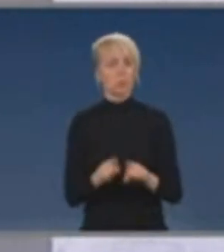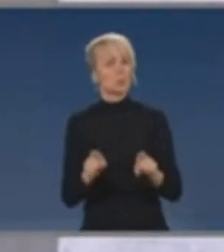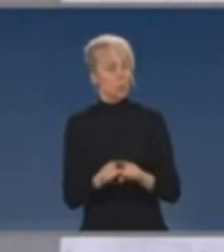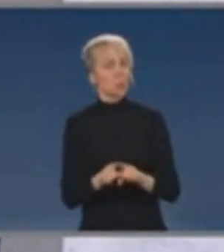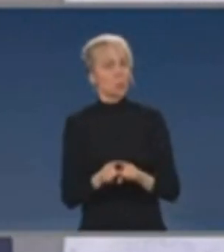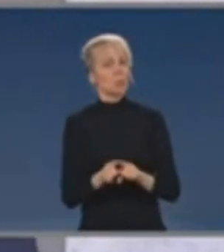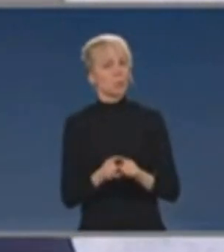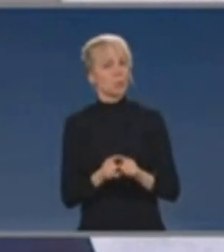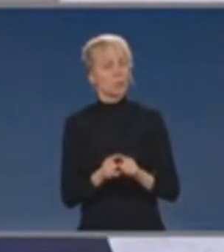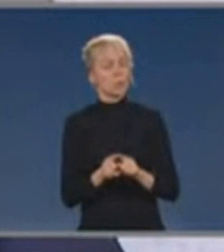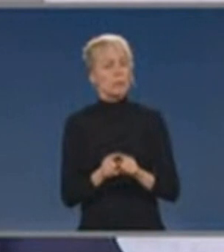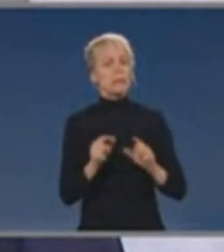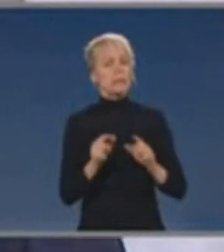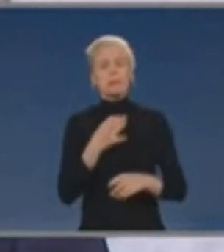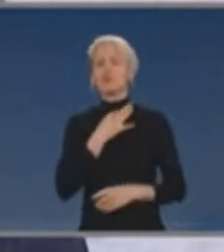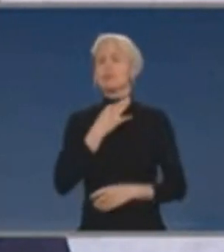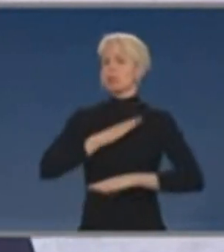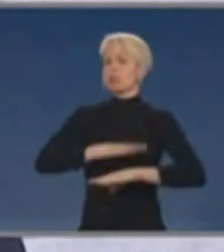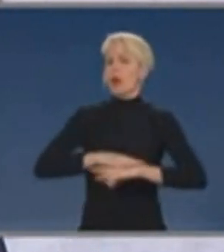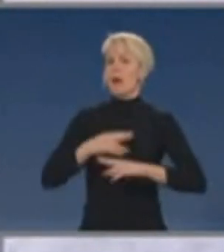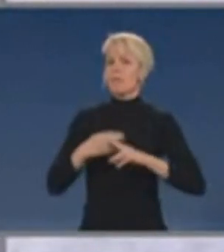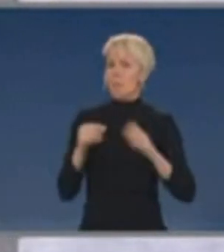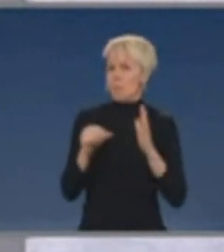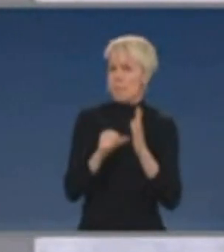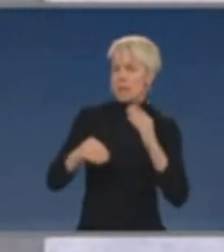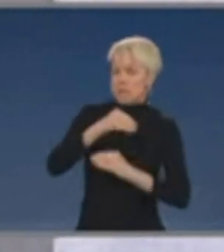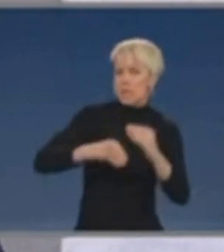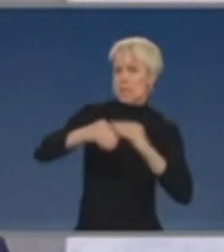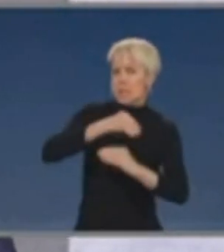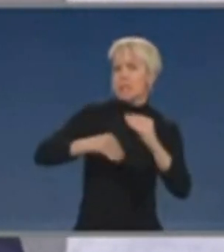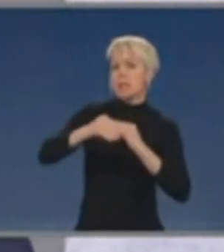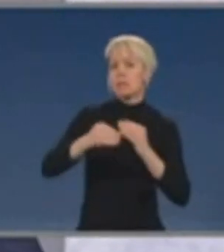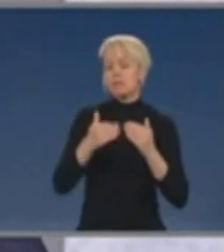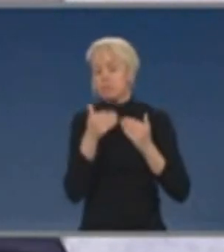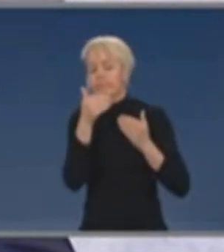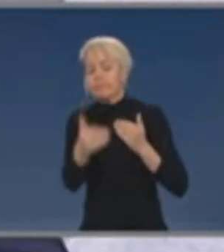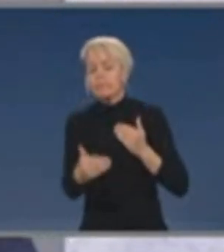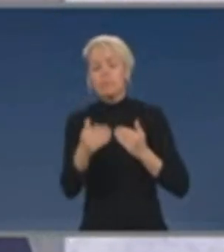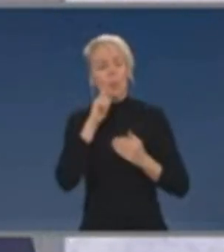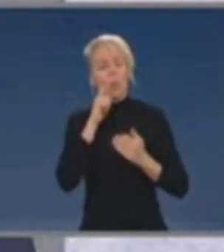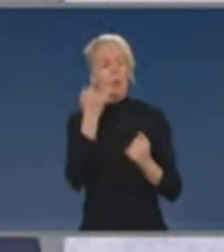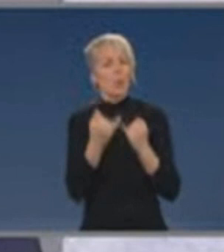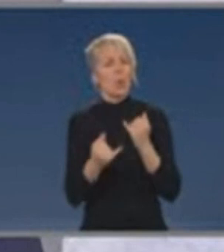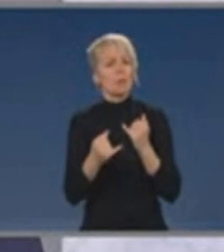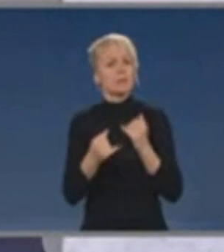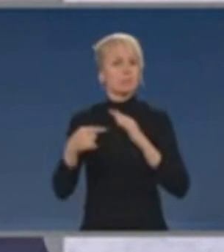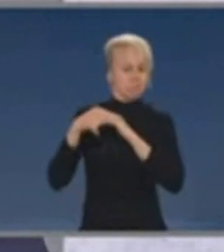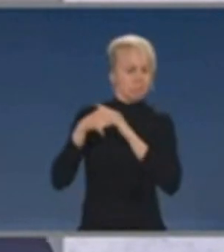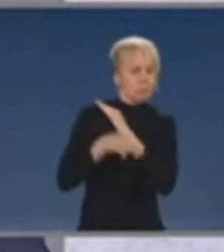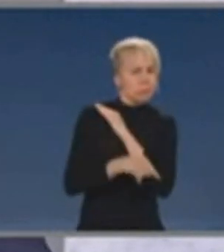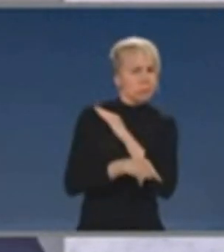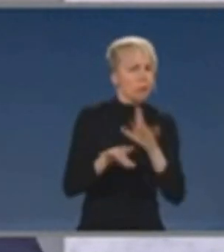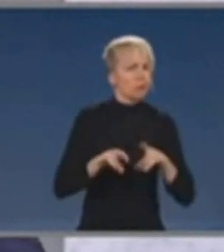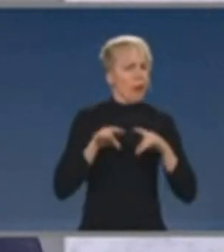And that will be very evident when the Treasurer hands down the statement in July. And so I would stress that is why more than